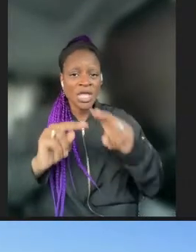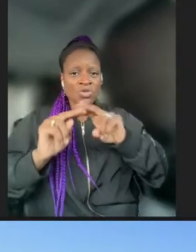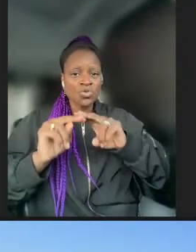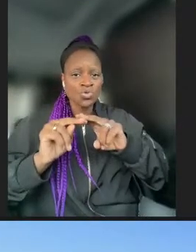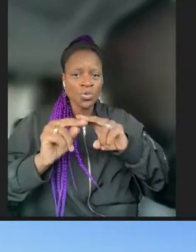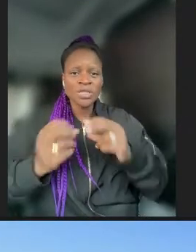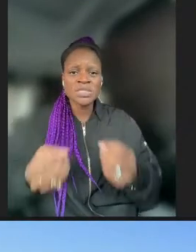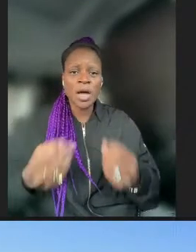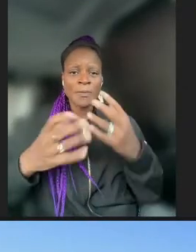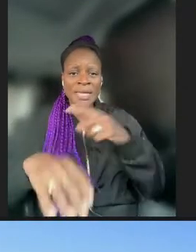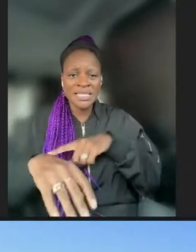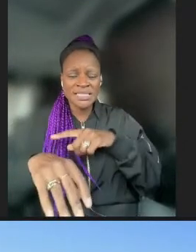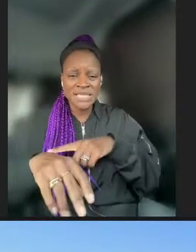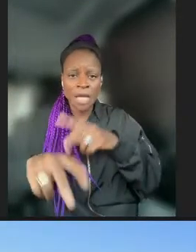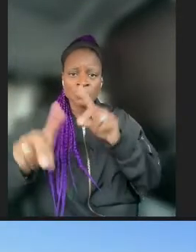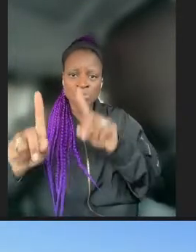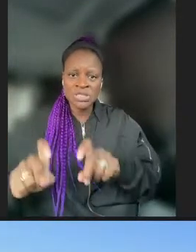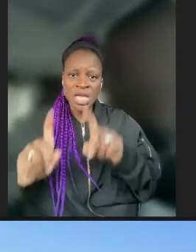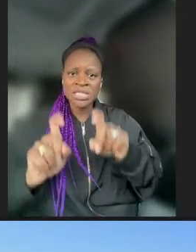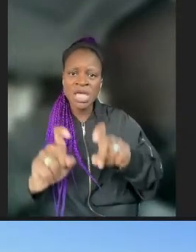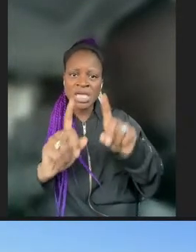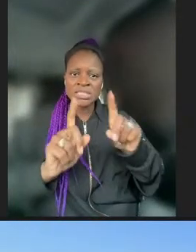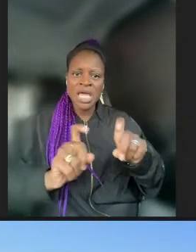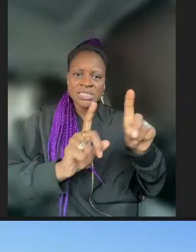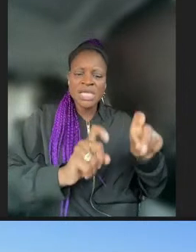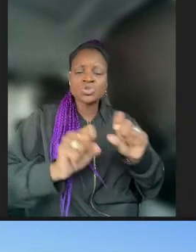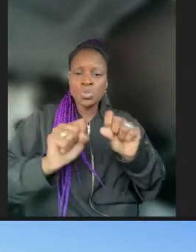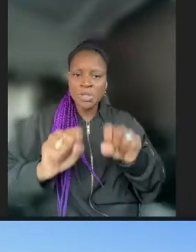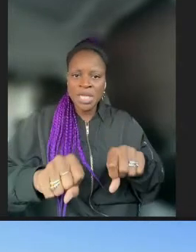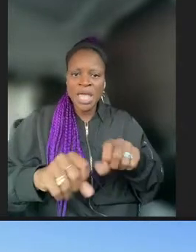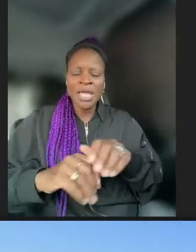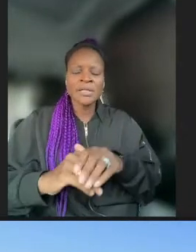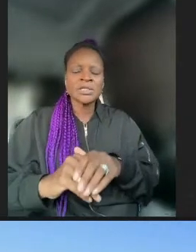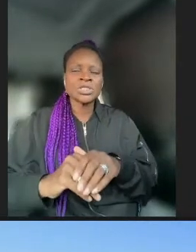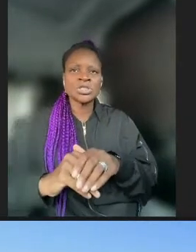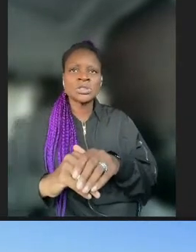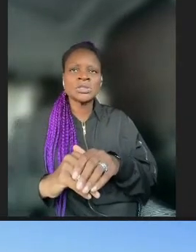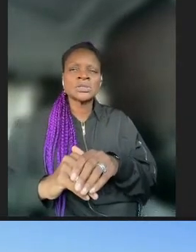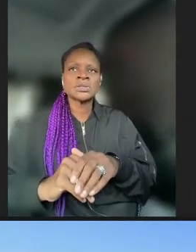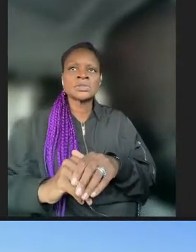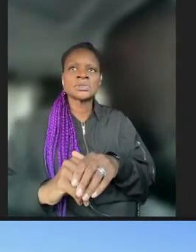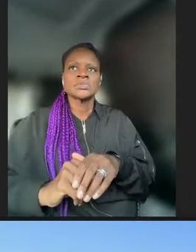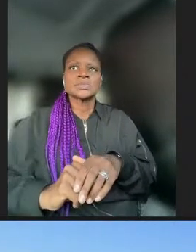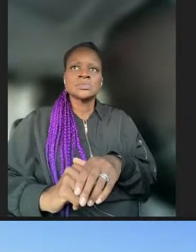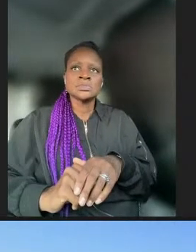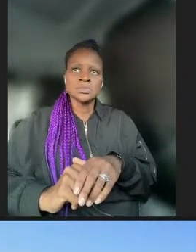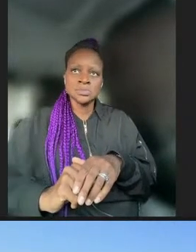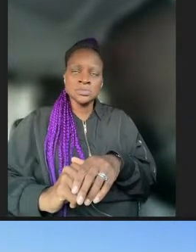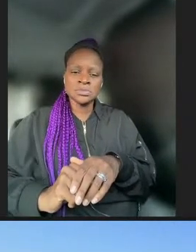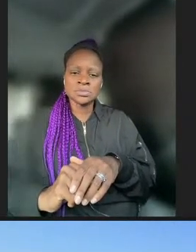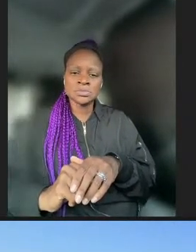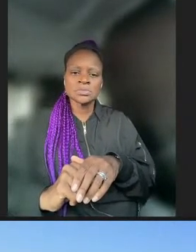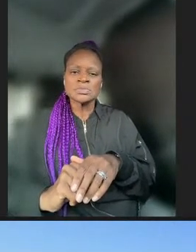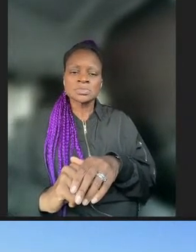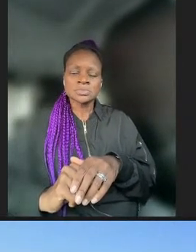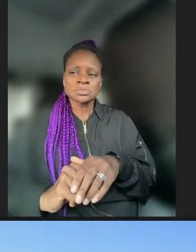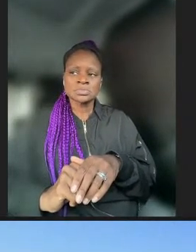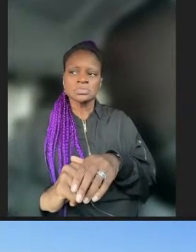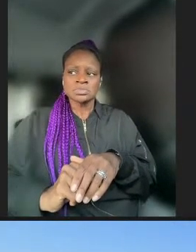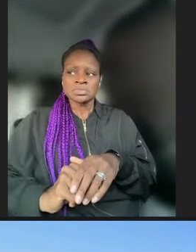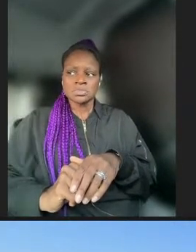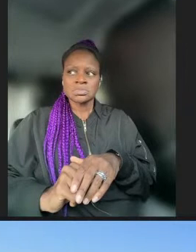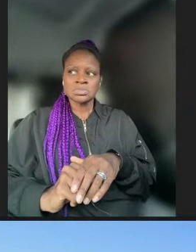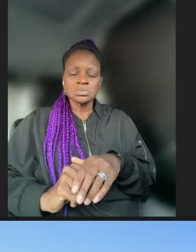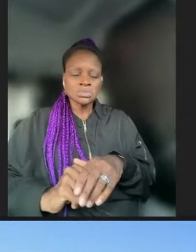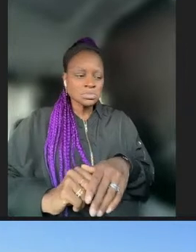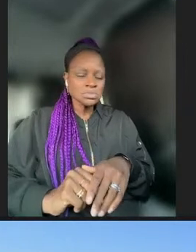week if needed to increase our sequencing capacity. And there might be, if there are very high